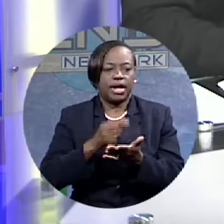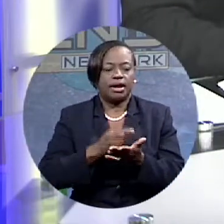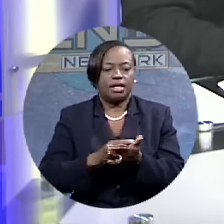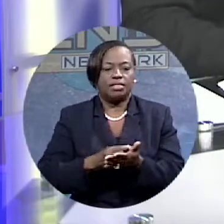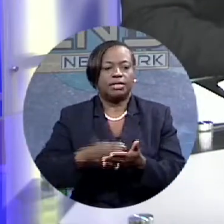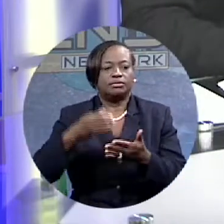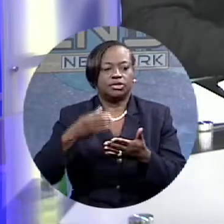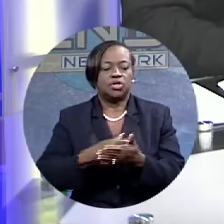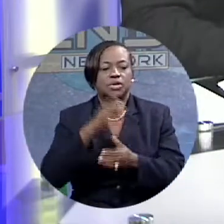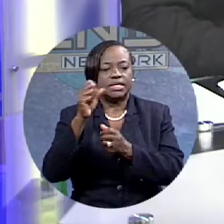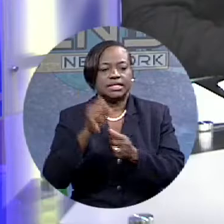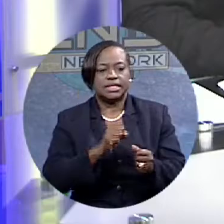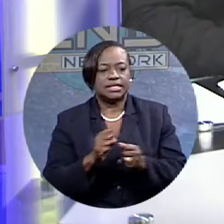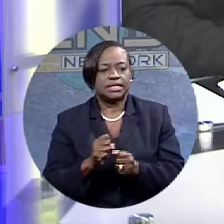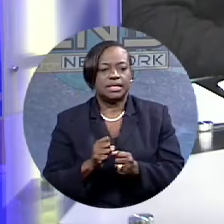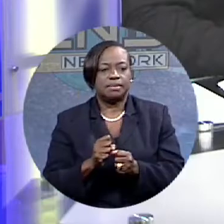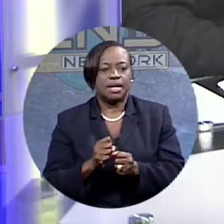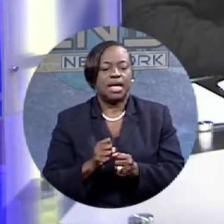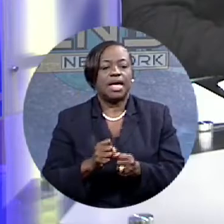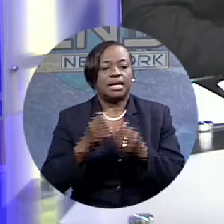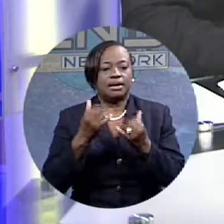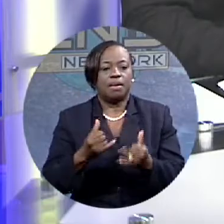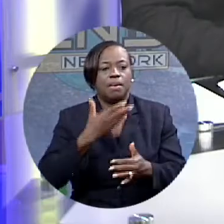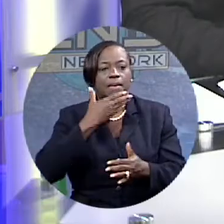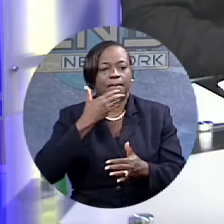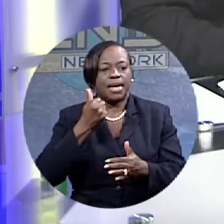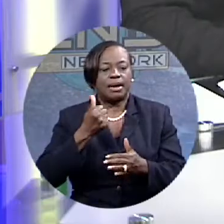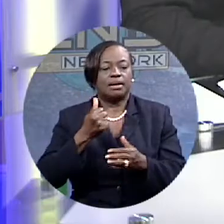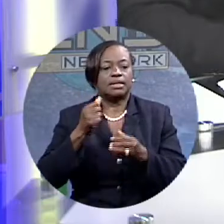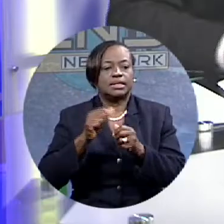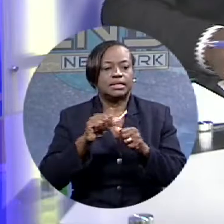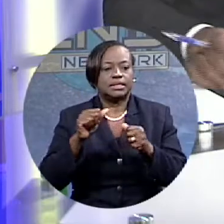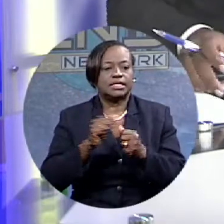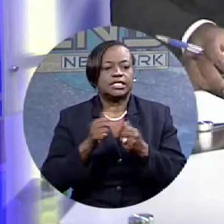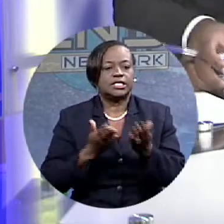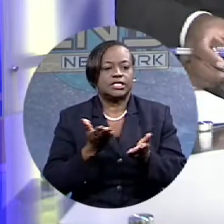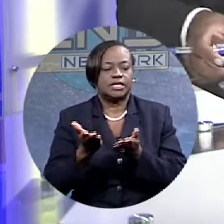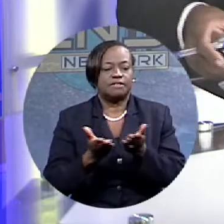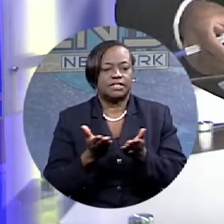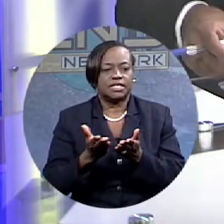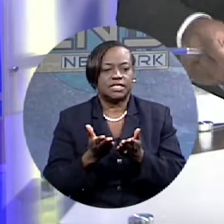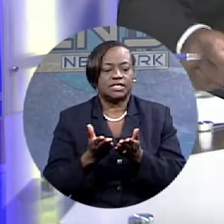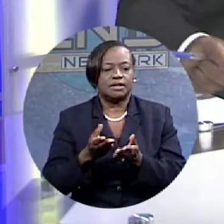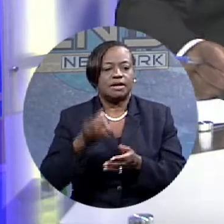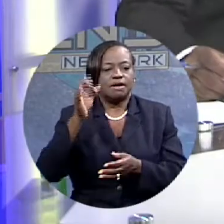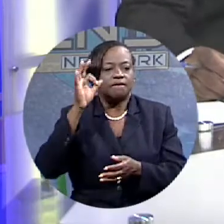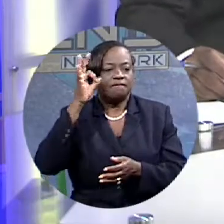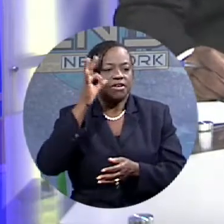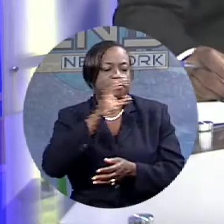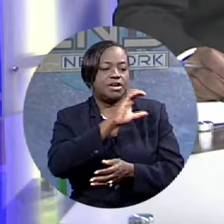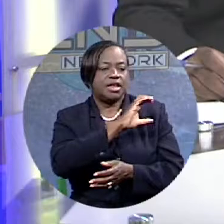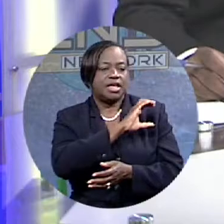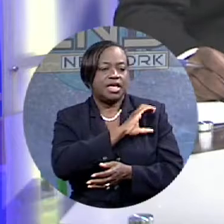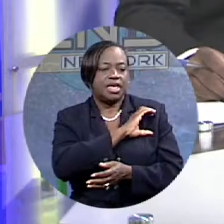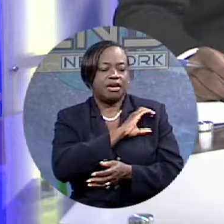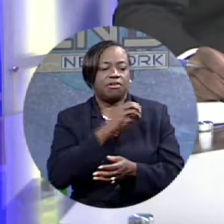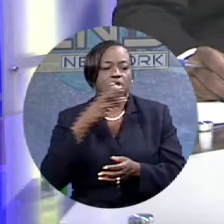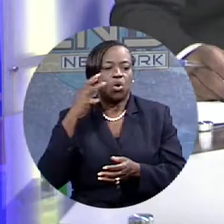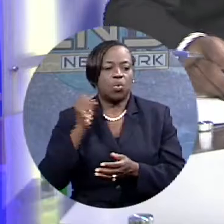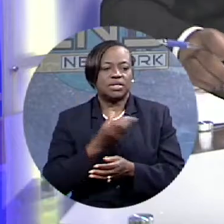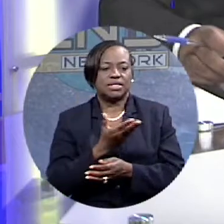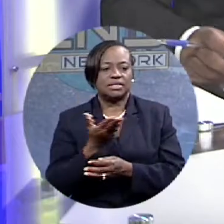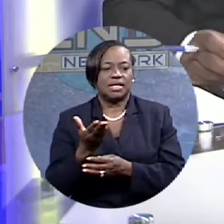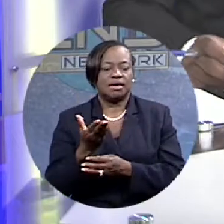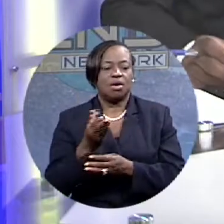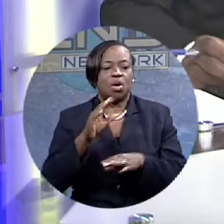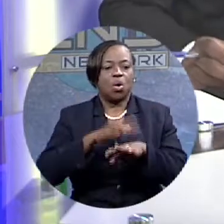offer customers a wider range of more efficient services. Fern Carey was among members of the media on a tour of BTC's Poinciana